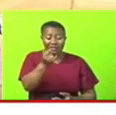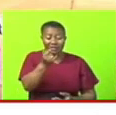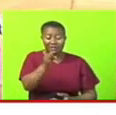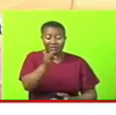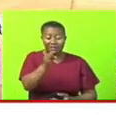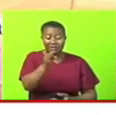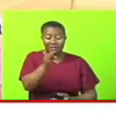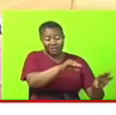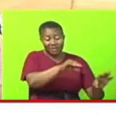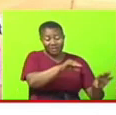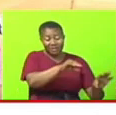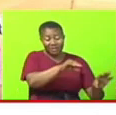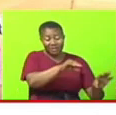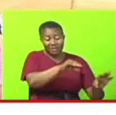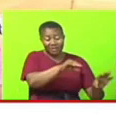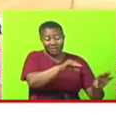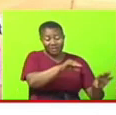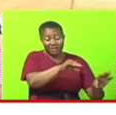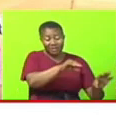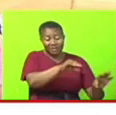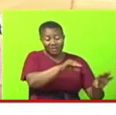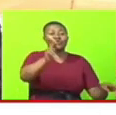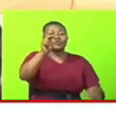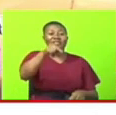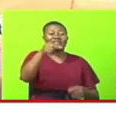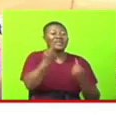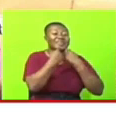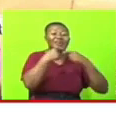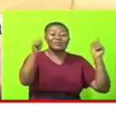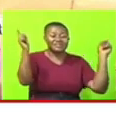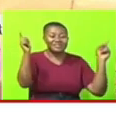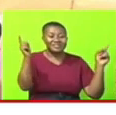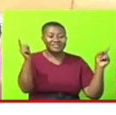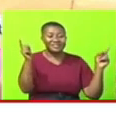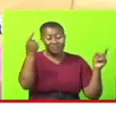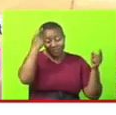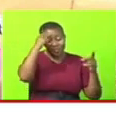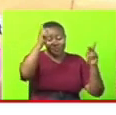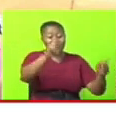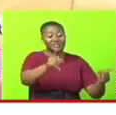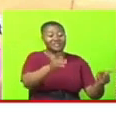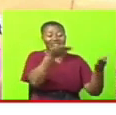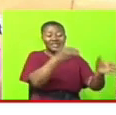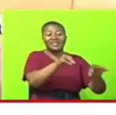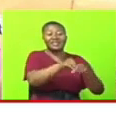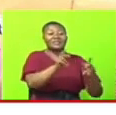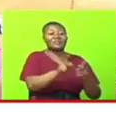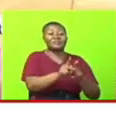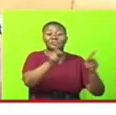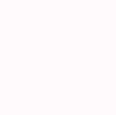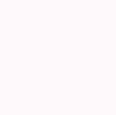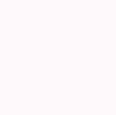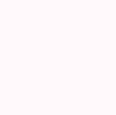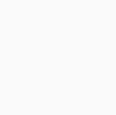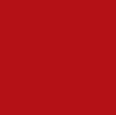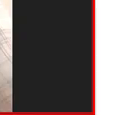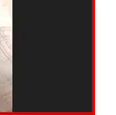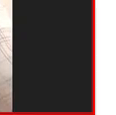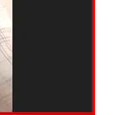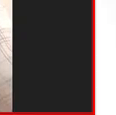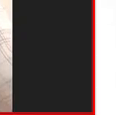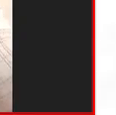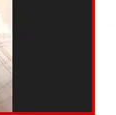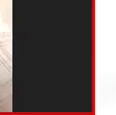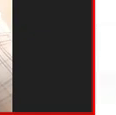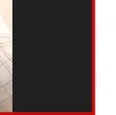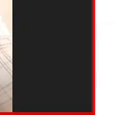a view. But because it's likely to happen again, the Supreme Court may interpret it. The Supreme Court may interpret it. I want us